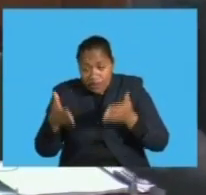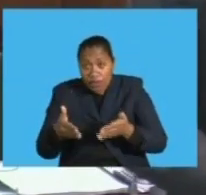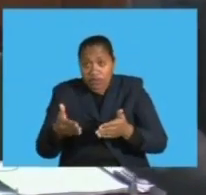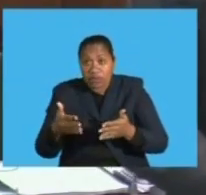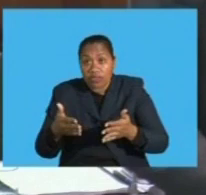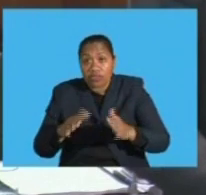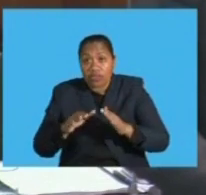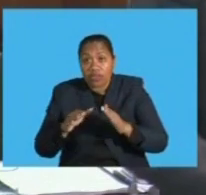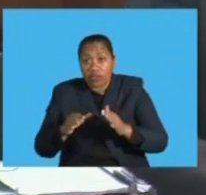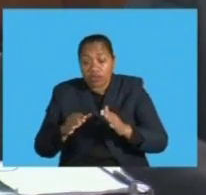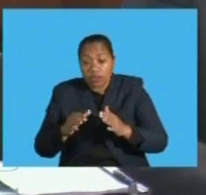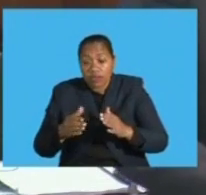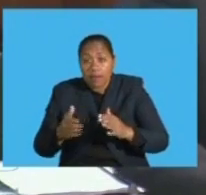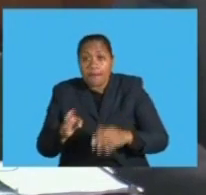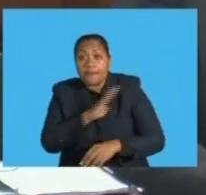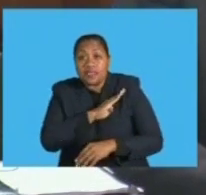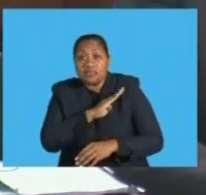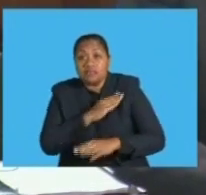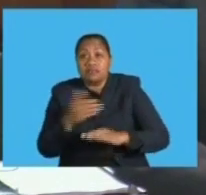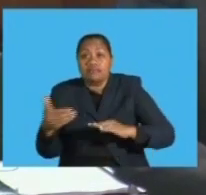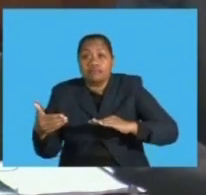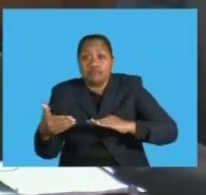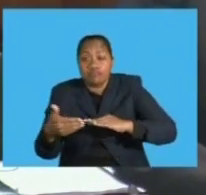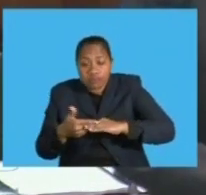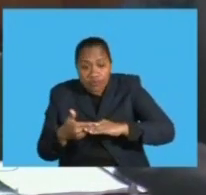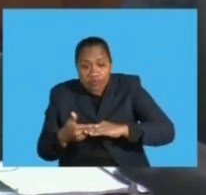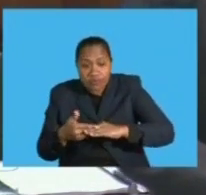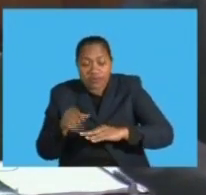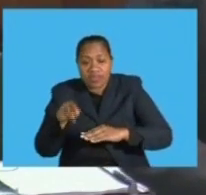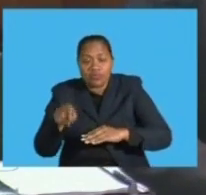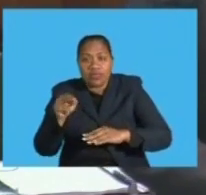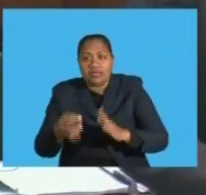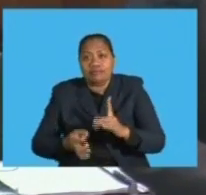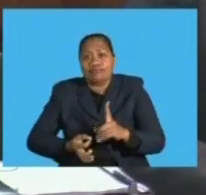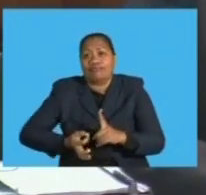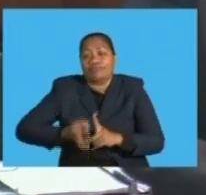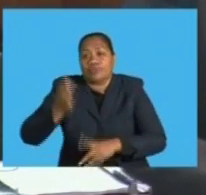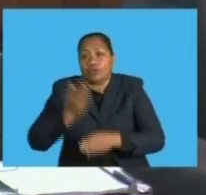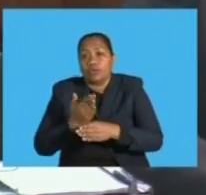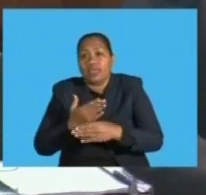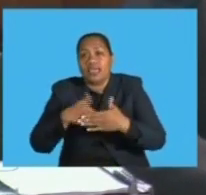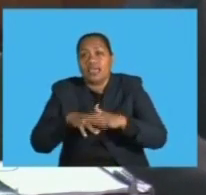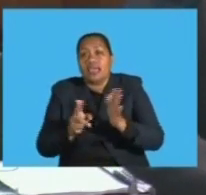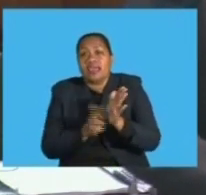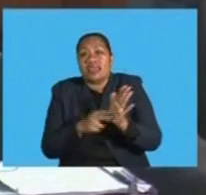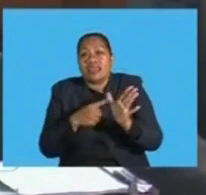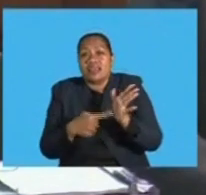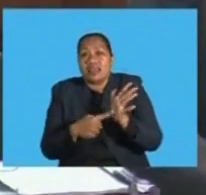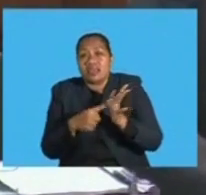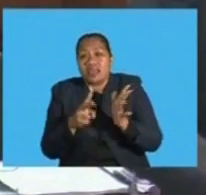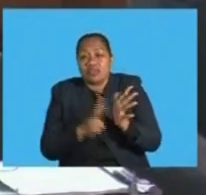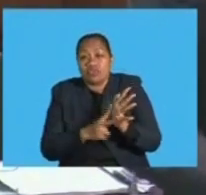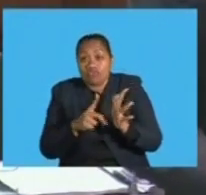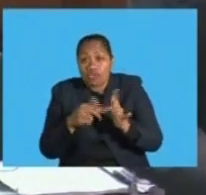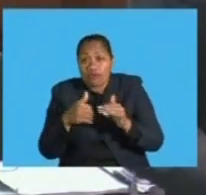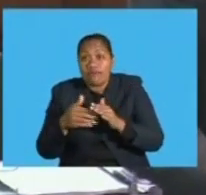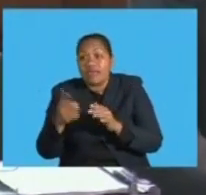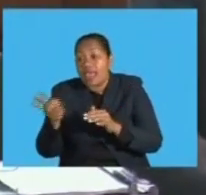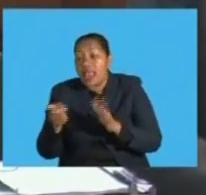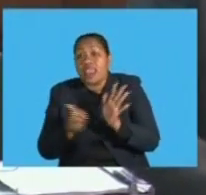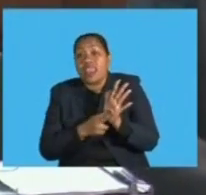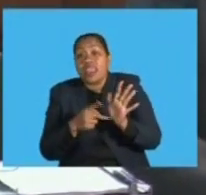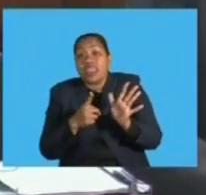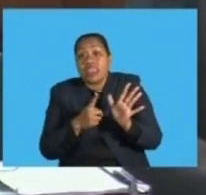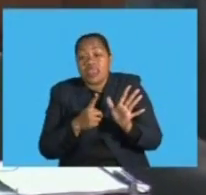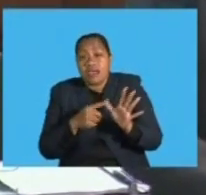require most work. This includes immediate improvement works at Natovi and Nambawalu to provide improved access, improved waiting facilities and